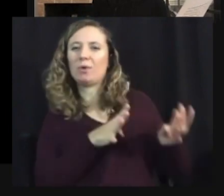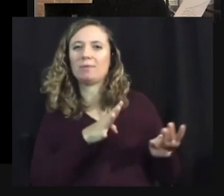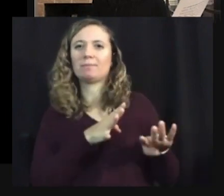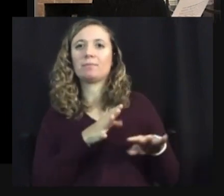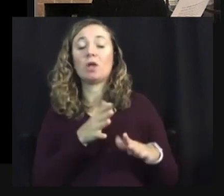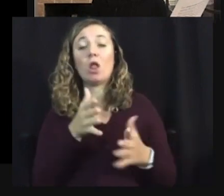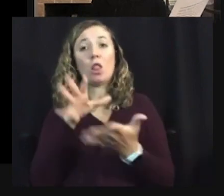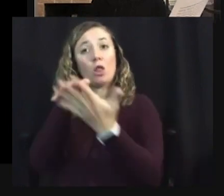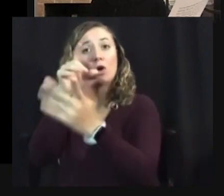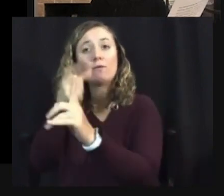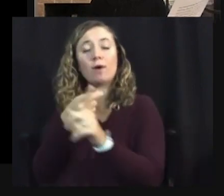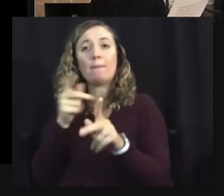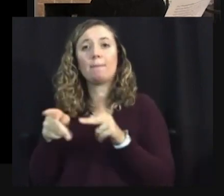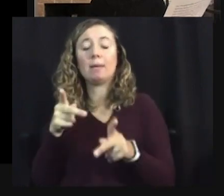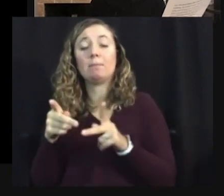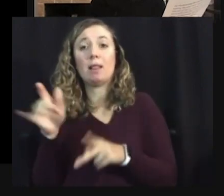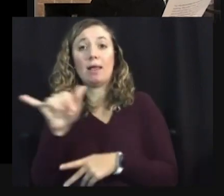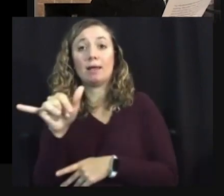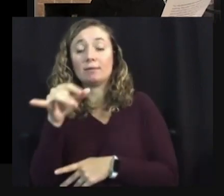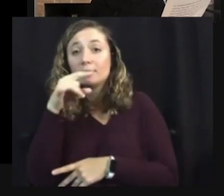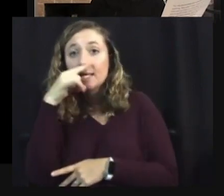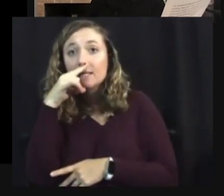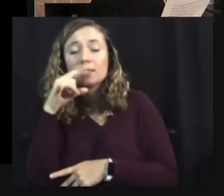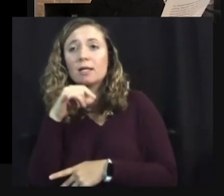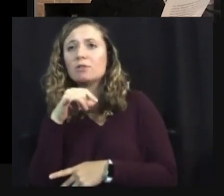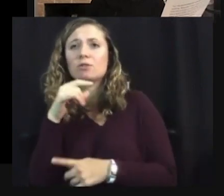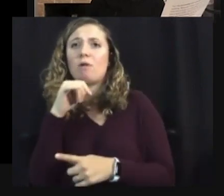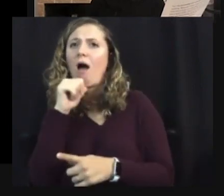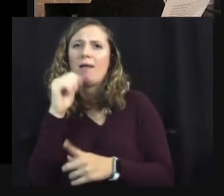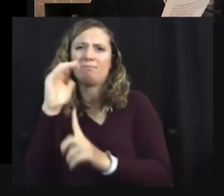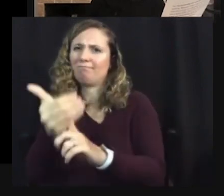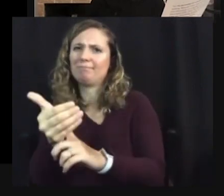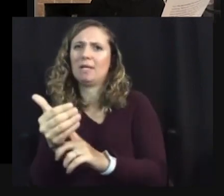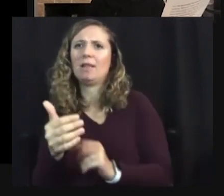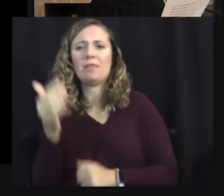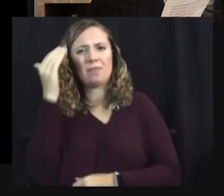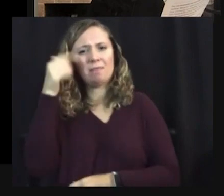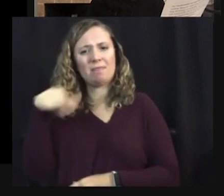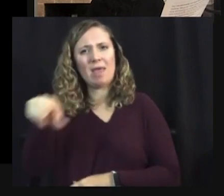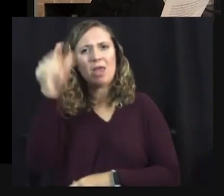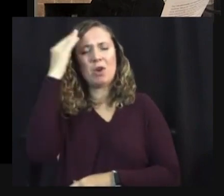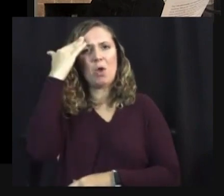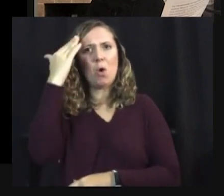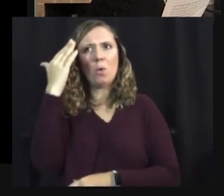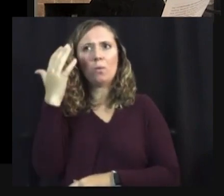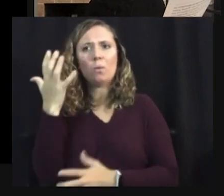all, especially children. They know exactly what their bodies need to do.